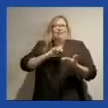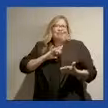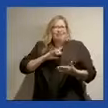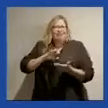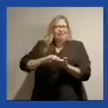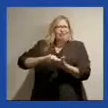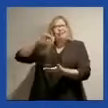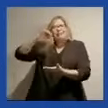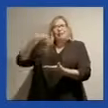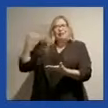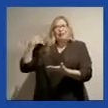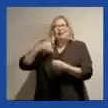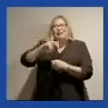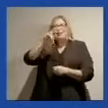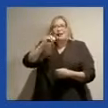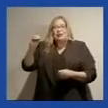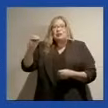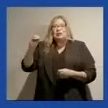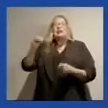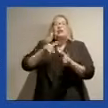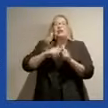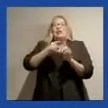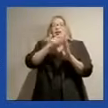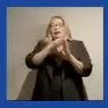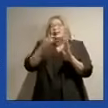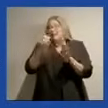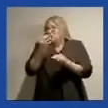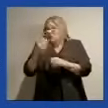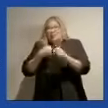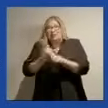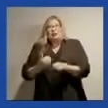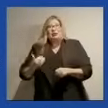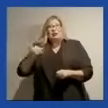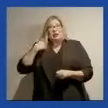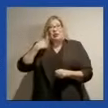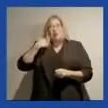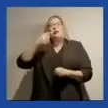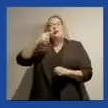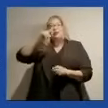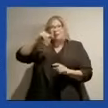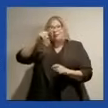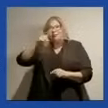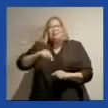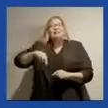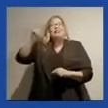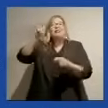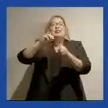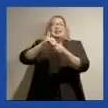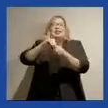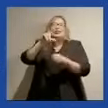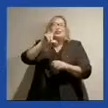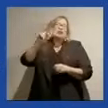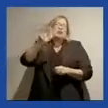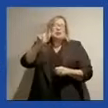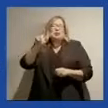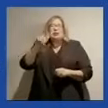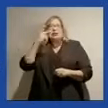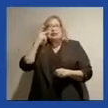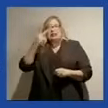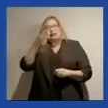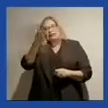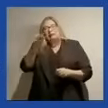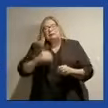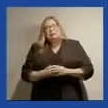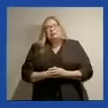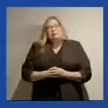left to just a few years ago, 2021, on at least the right of the screen that I'm